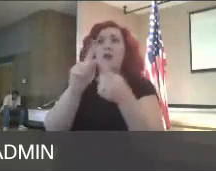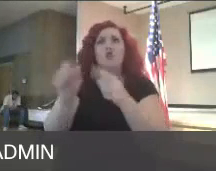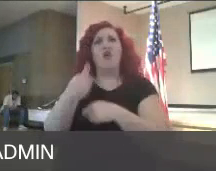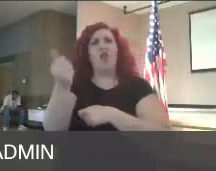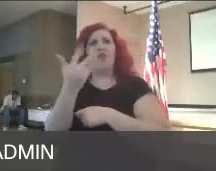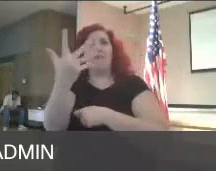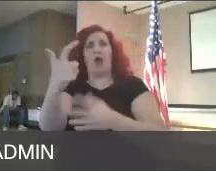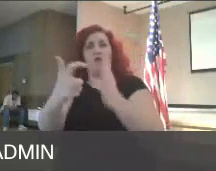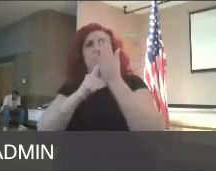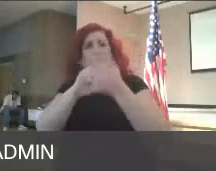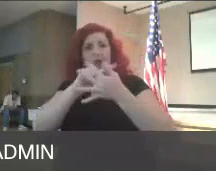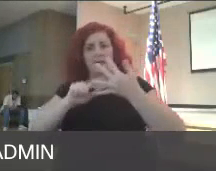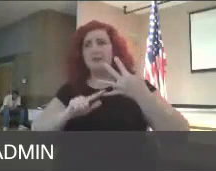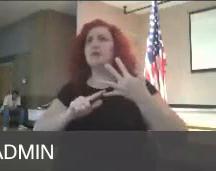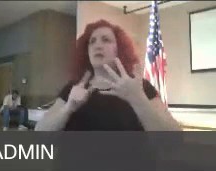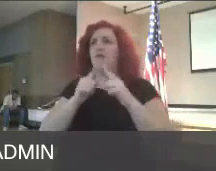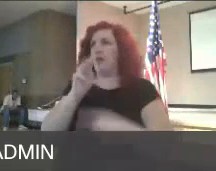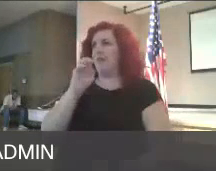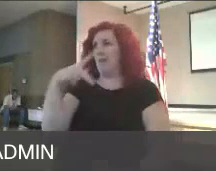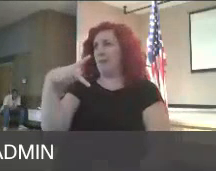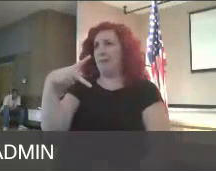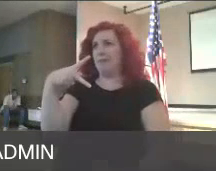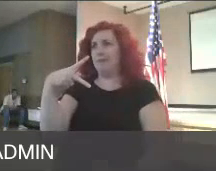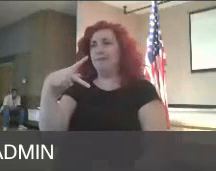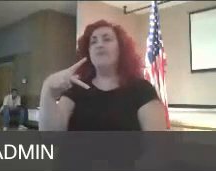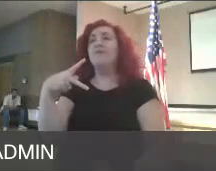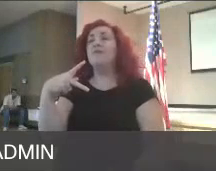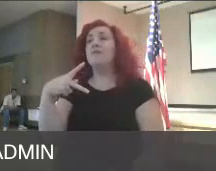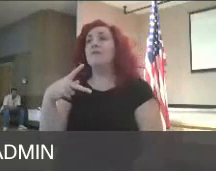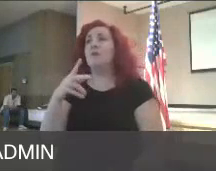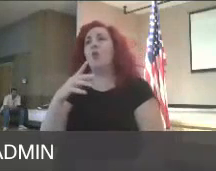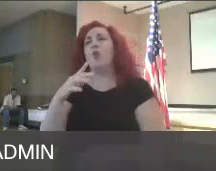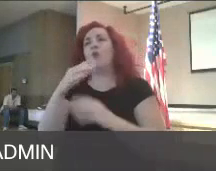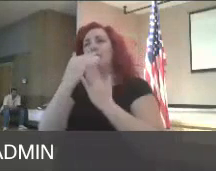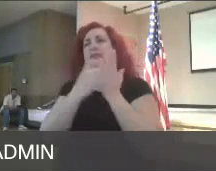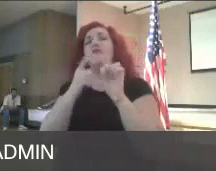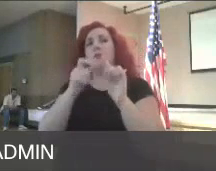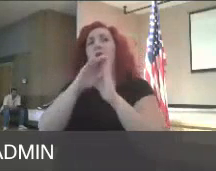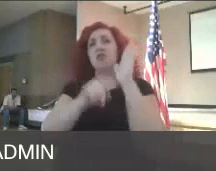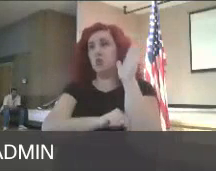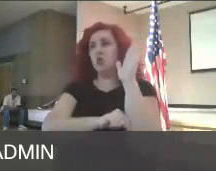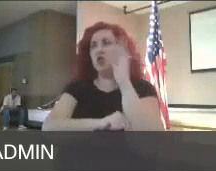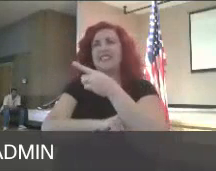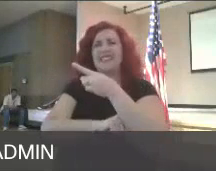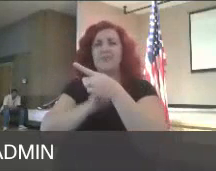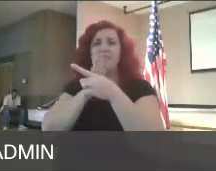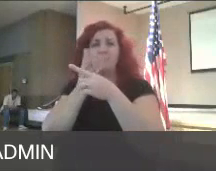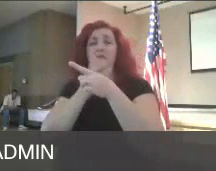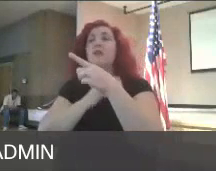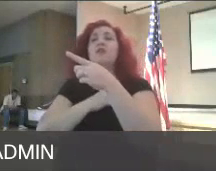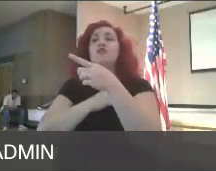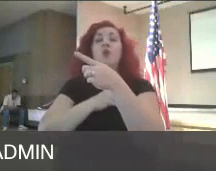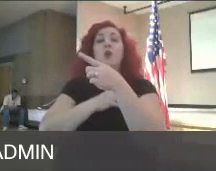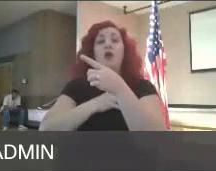detriment criteria listed in the map. So we're going to list it in the Constitution. So we're going to undergo a